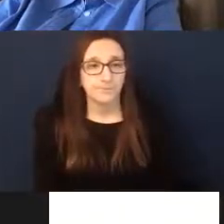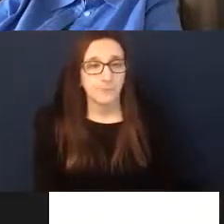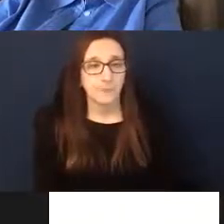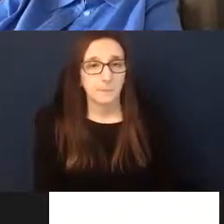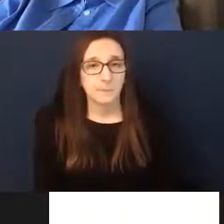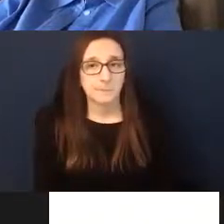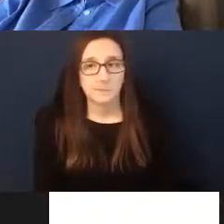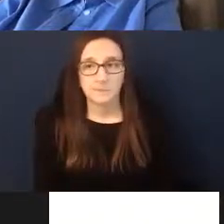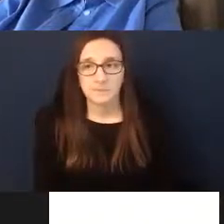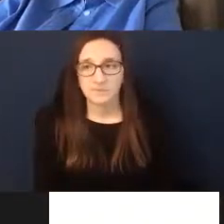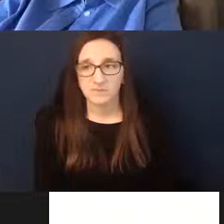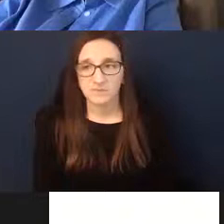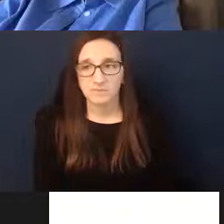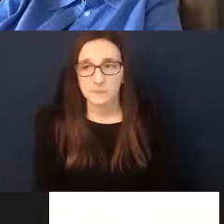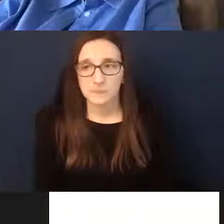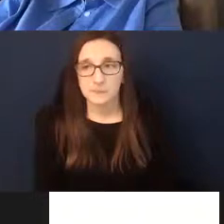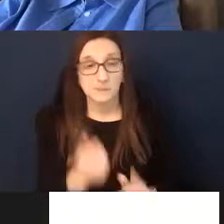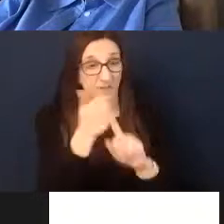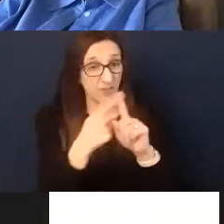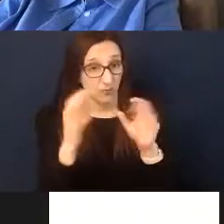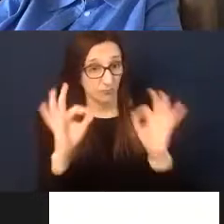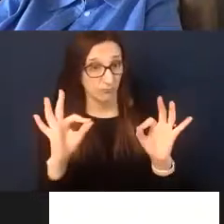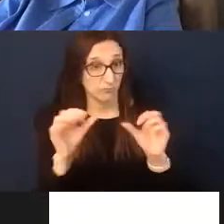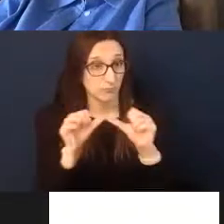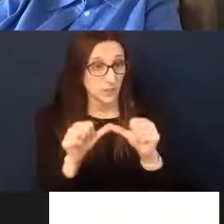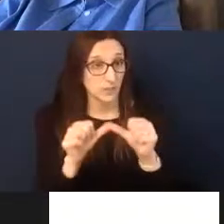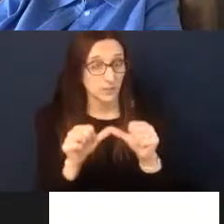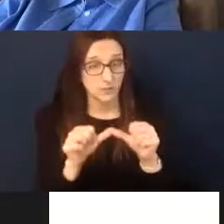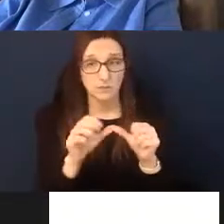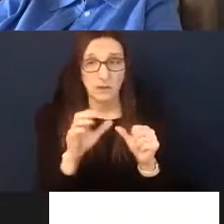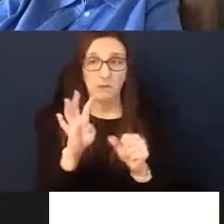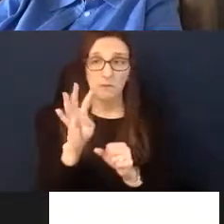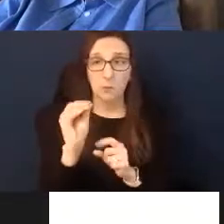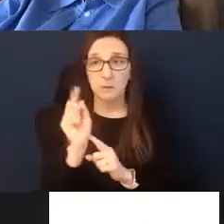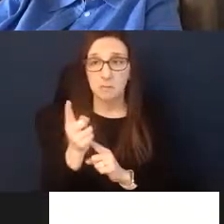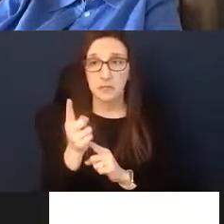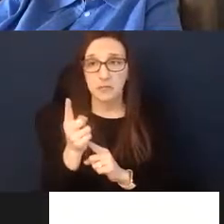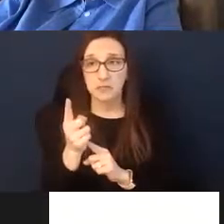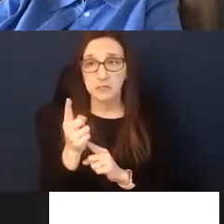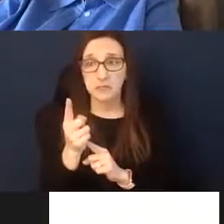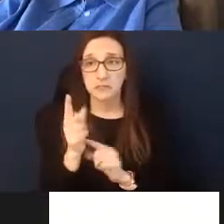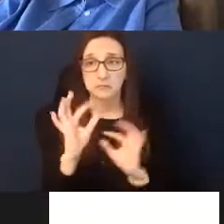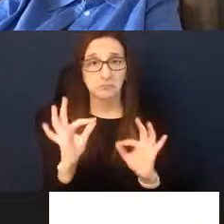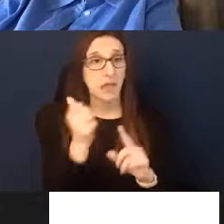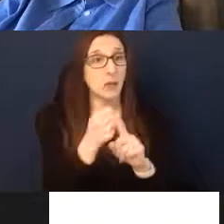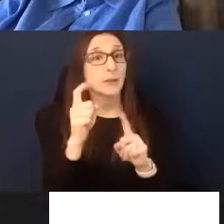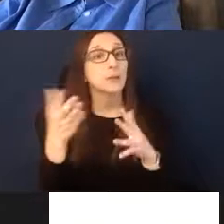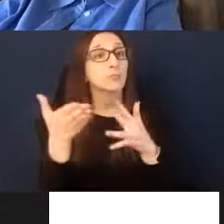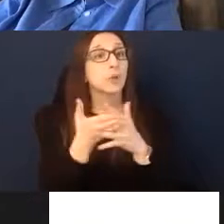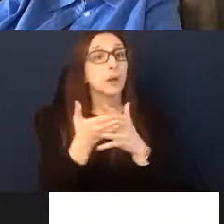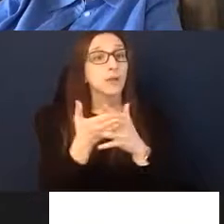Let me just check in it if everyone's good to keep going. We've been going for about 40 minutes now. Does anyone need a